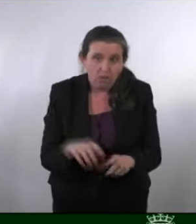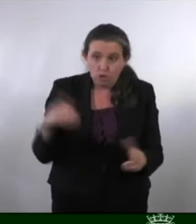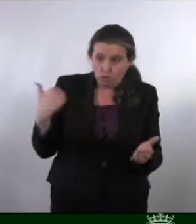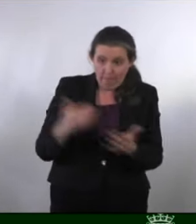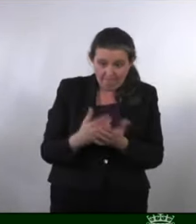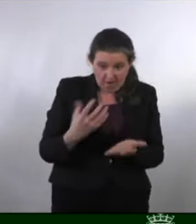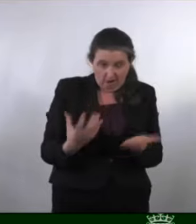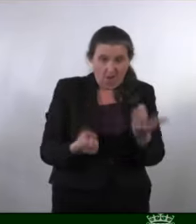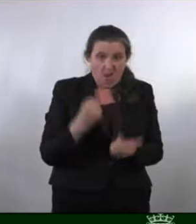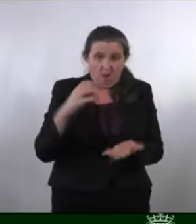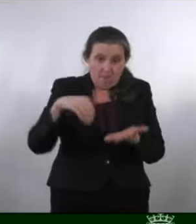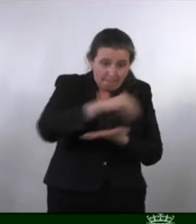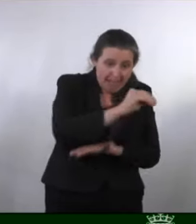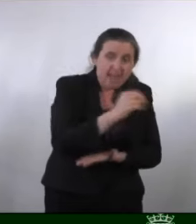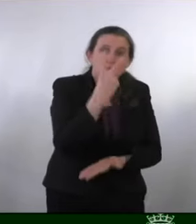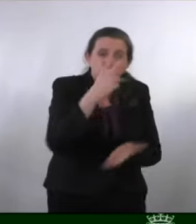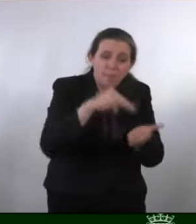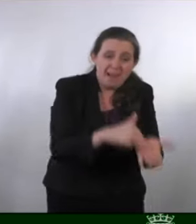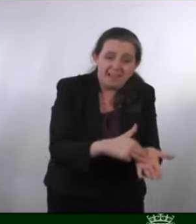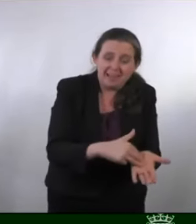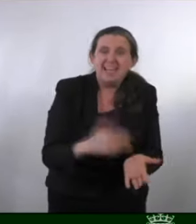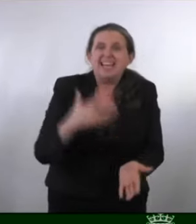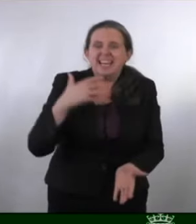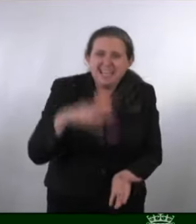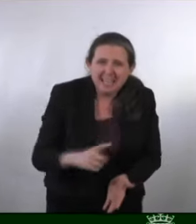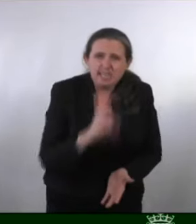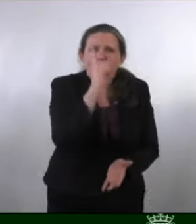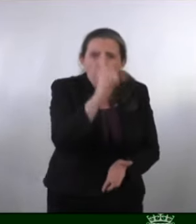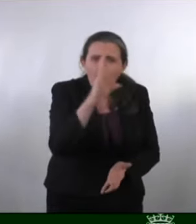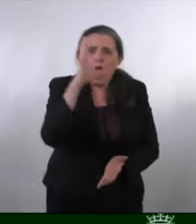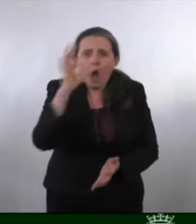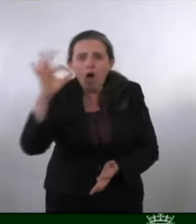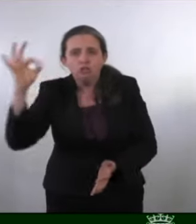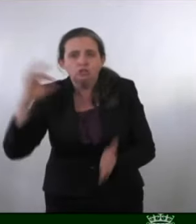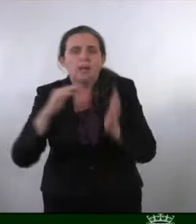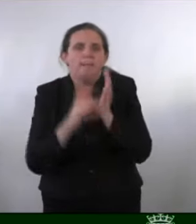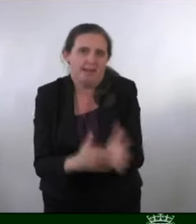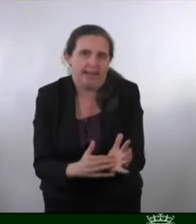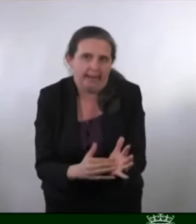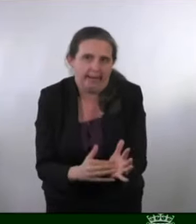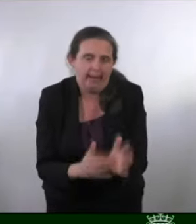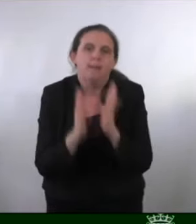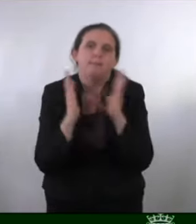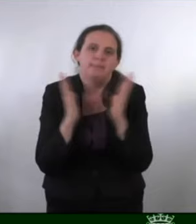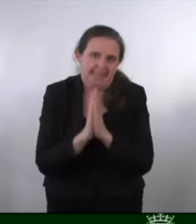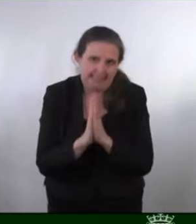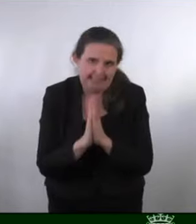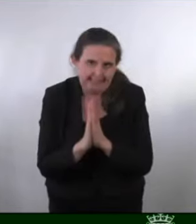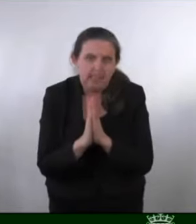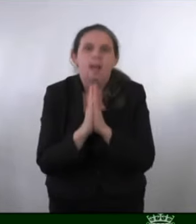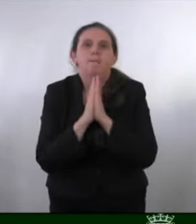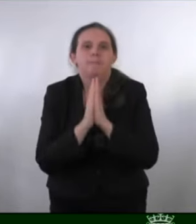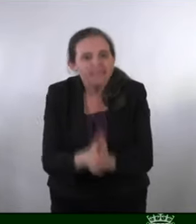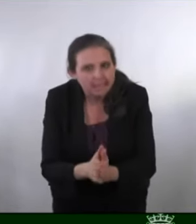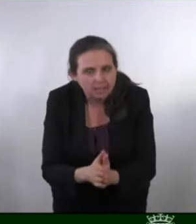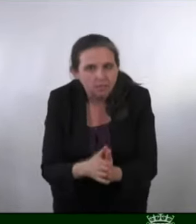need. Please, please, please, just say now we're going to get that money on